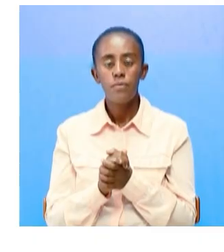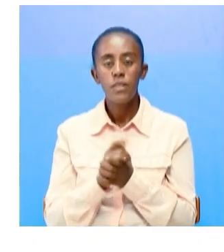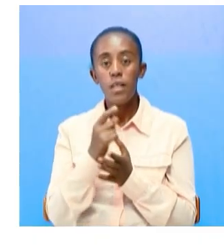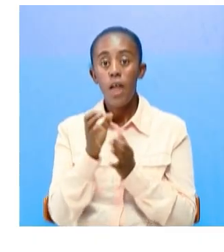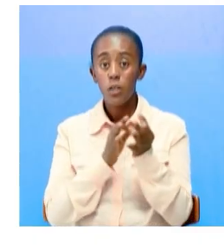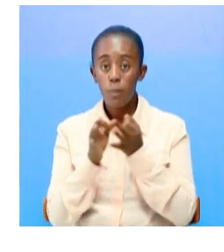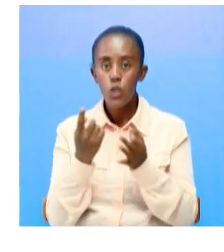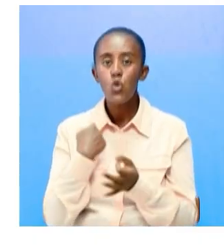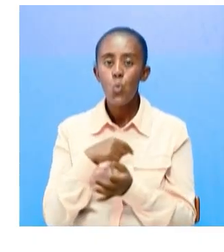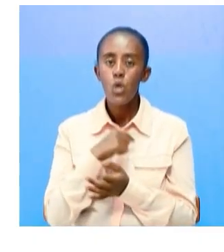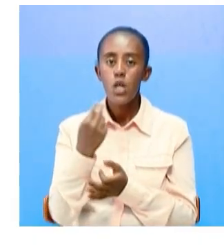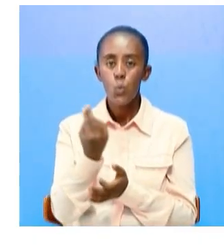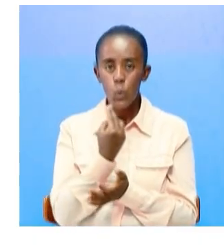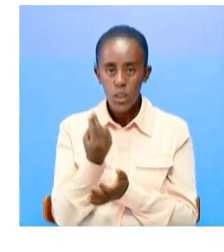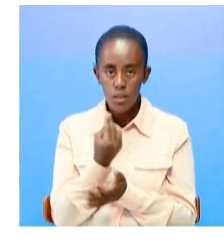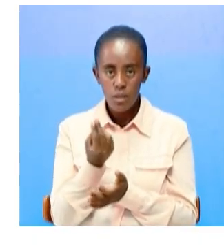we use